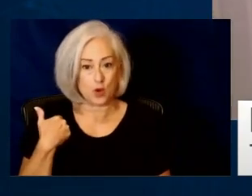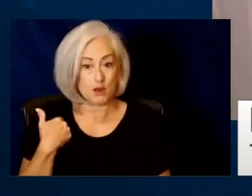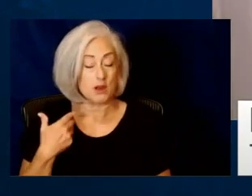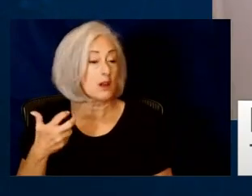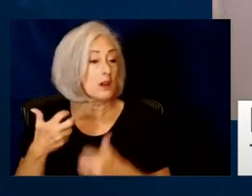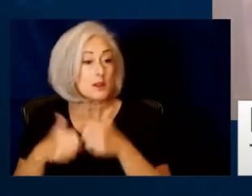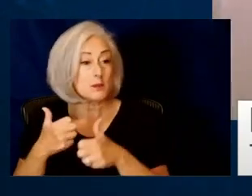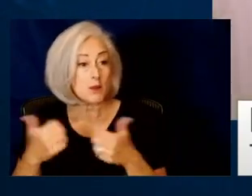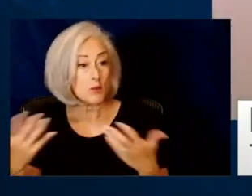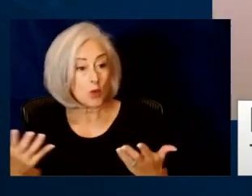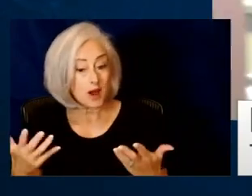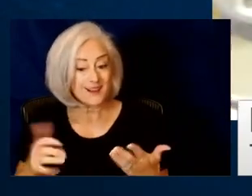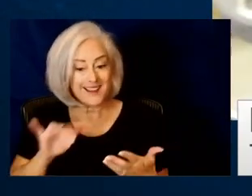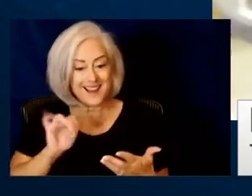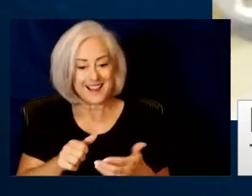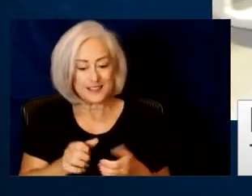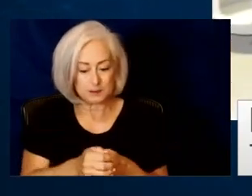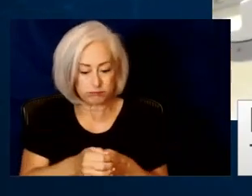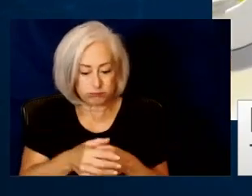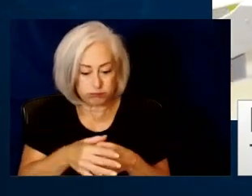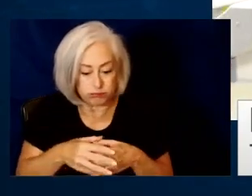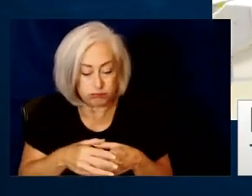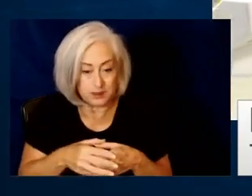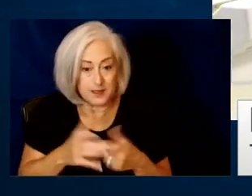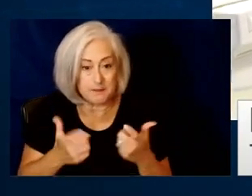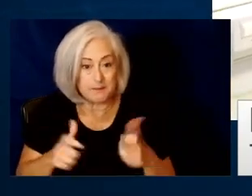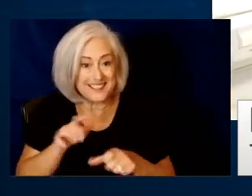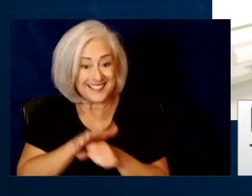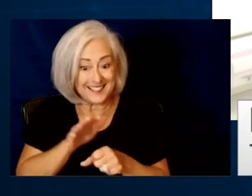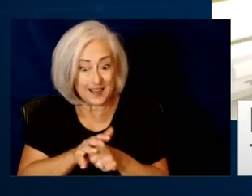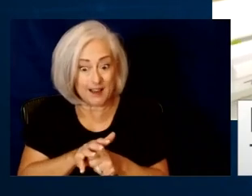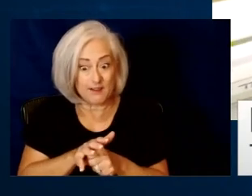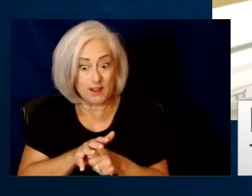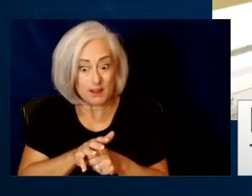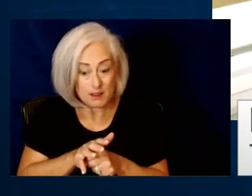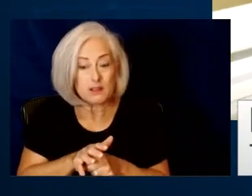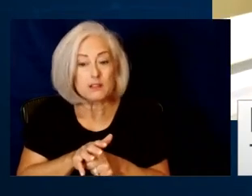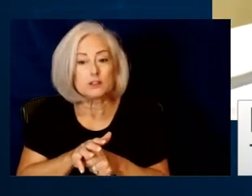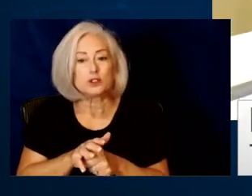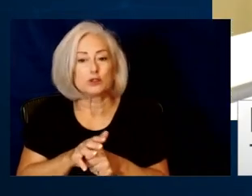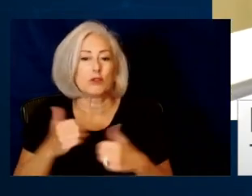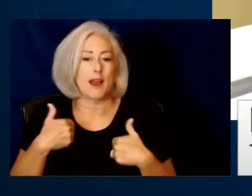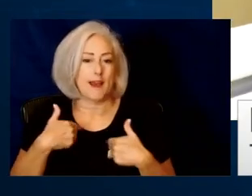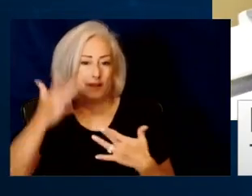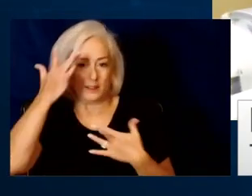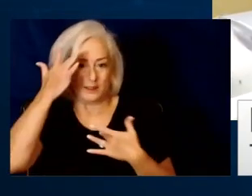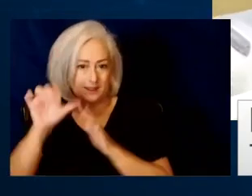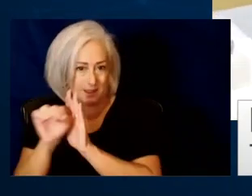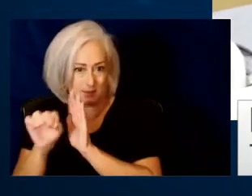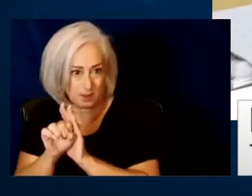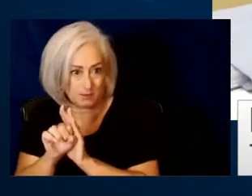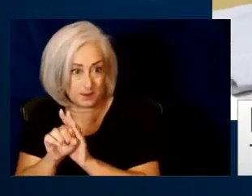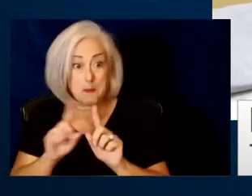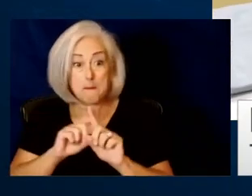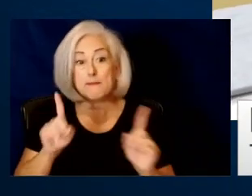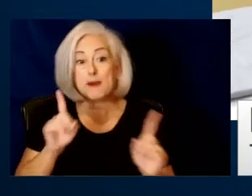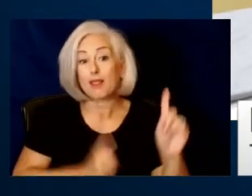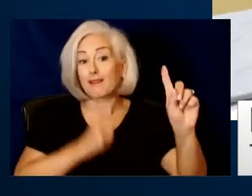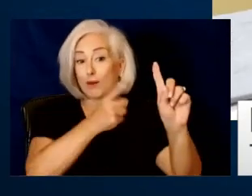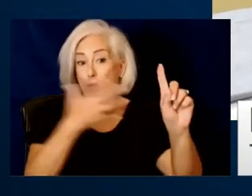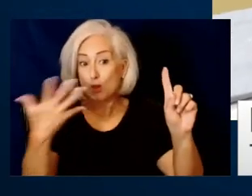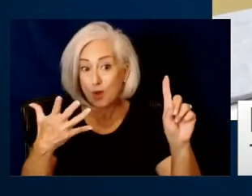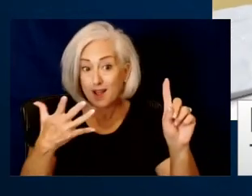to do that. And what we want to do is detect it with this low-dose scanner, just like Bill's having done there, at that stage where it's